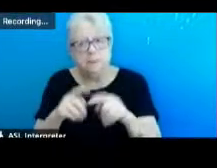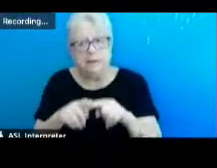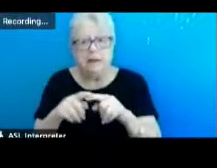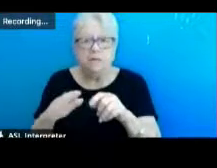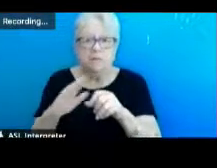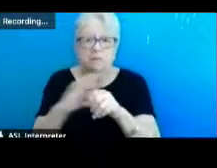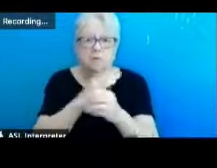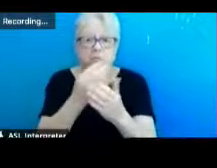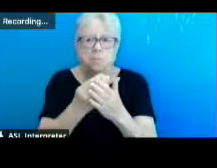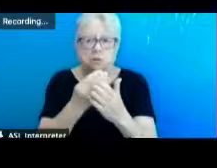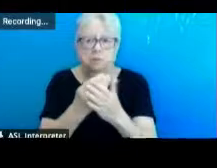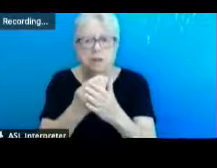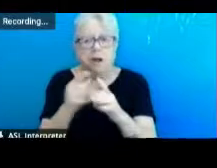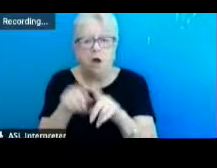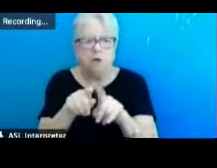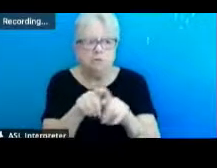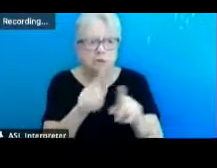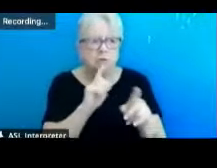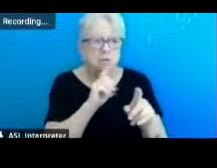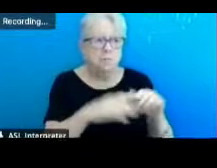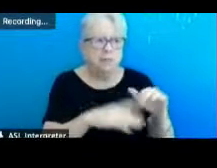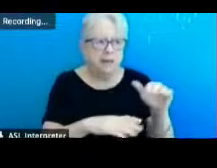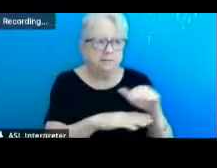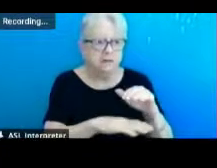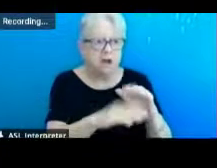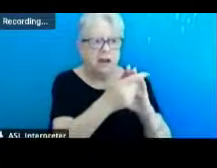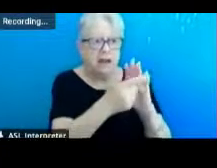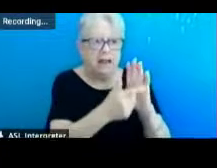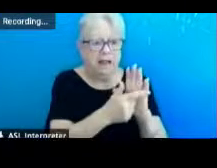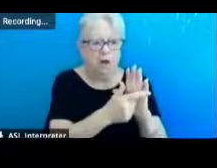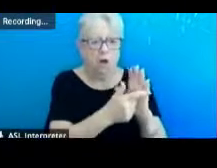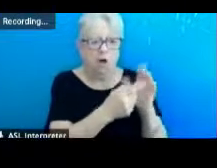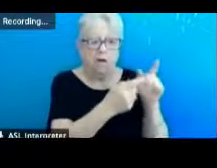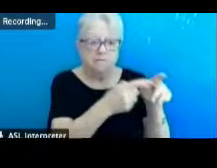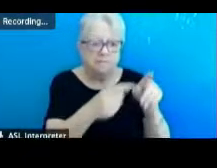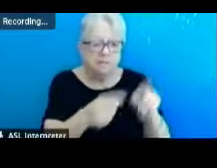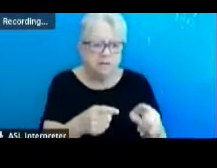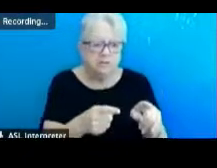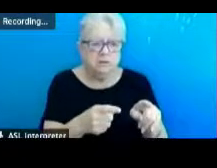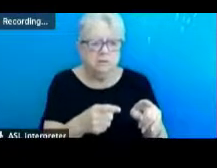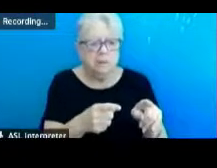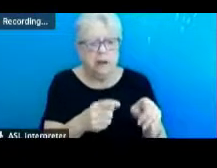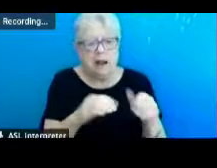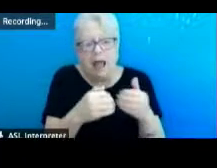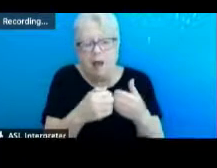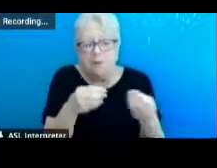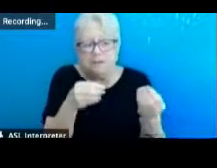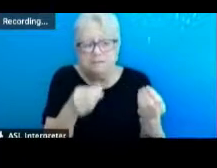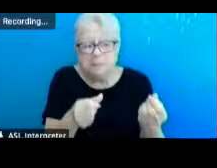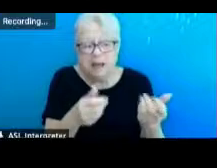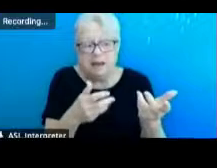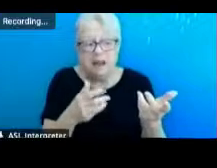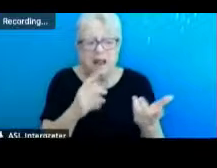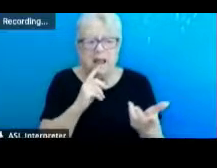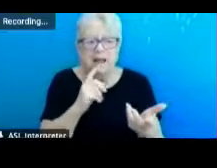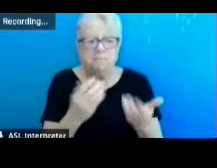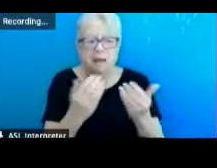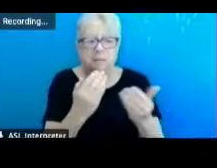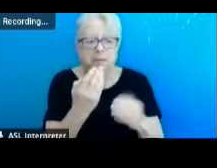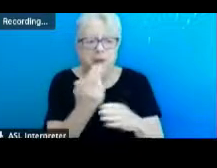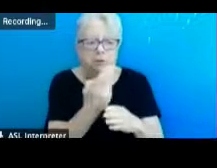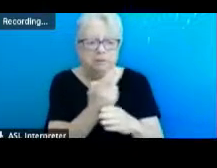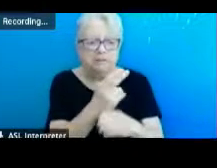legal affairs question as to our spend, but also just the best use of resources, right?